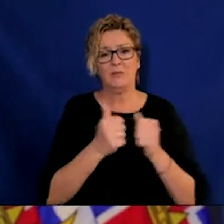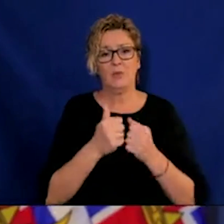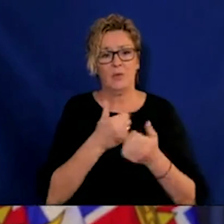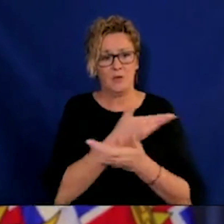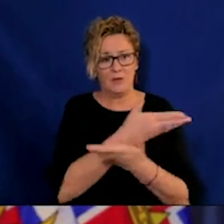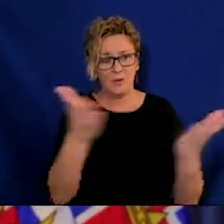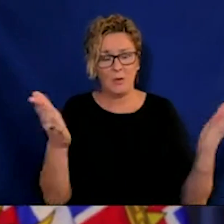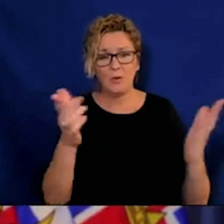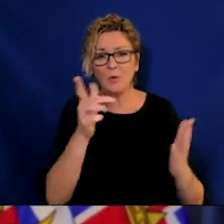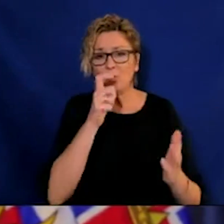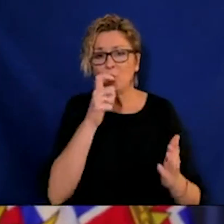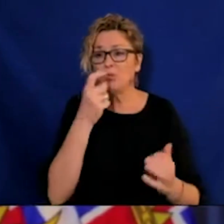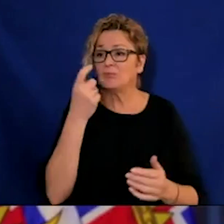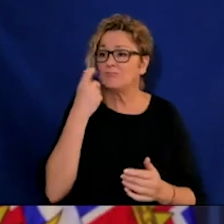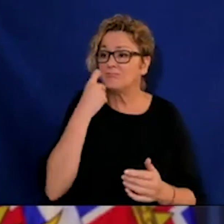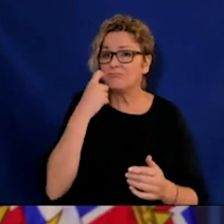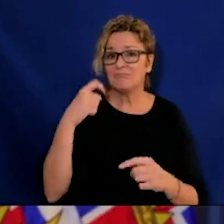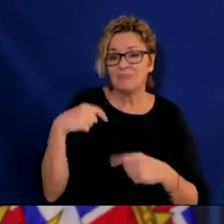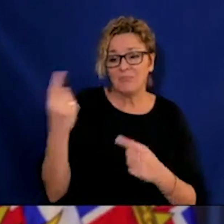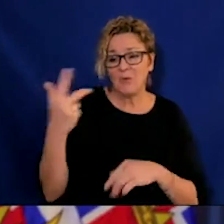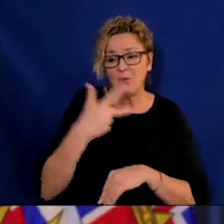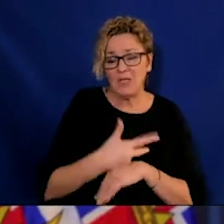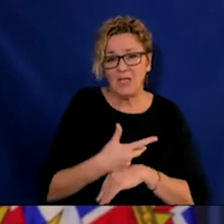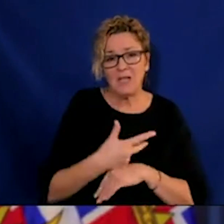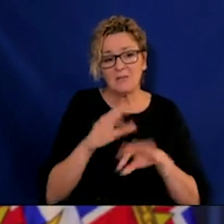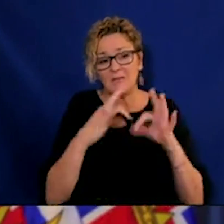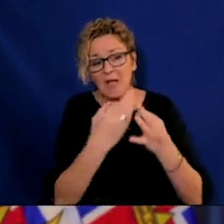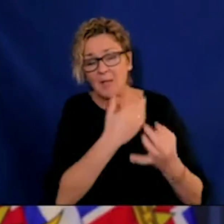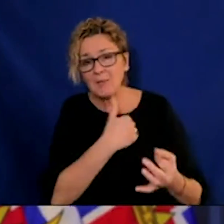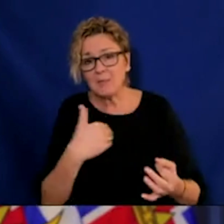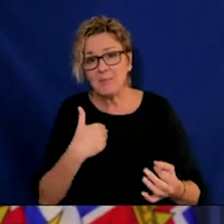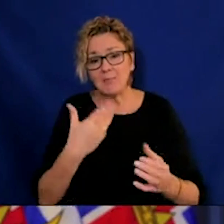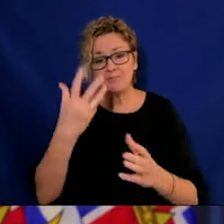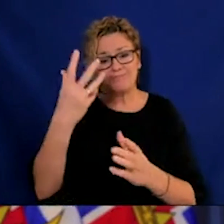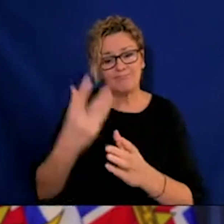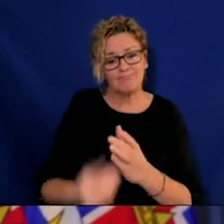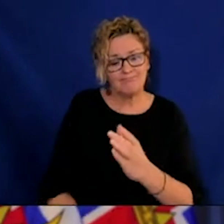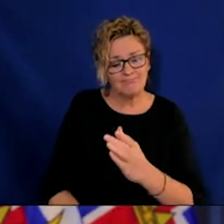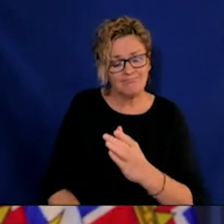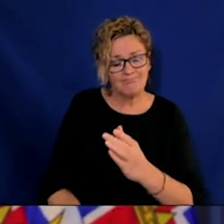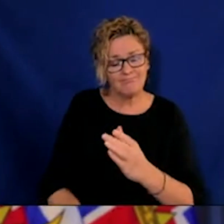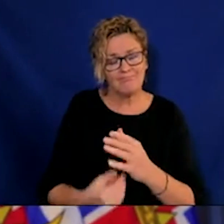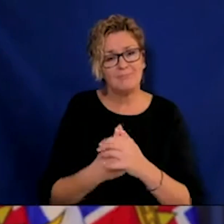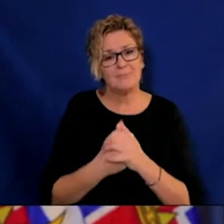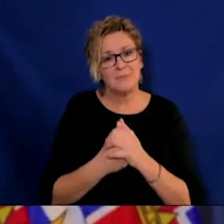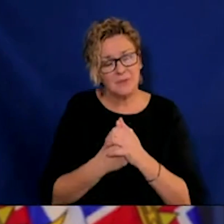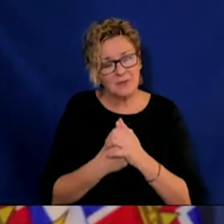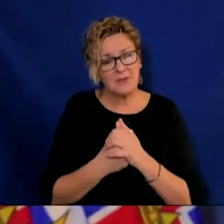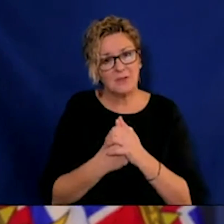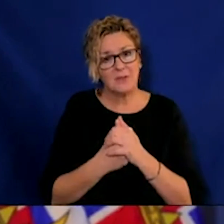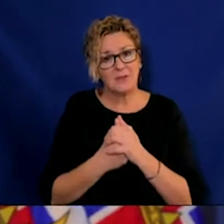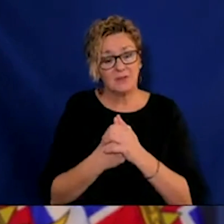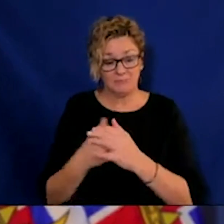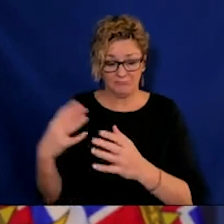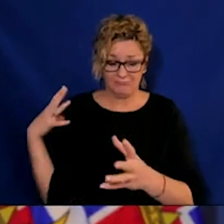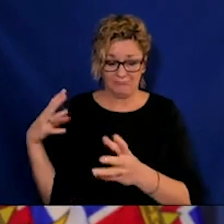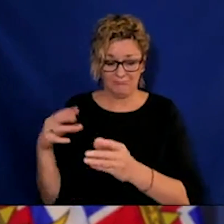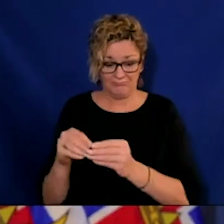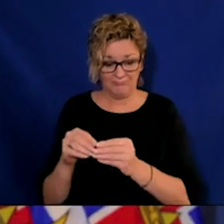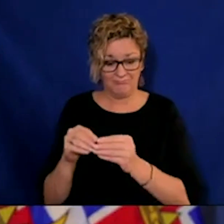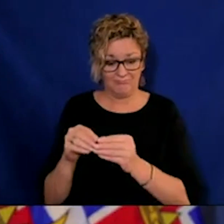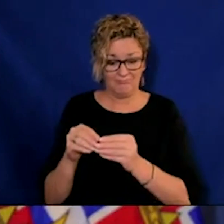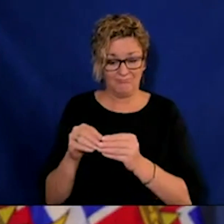Columbia from COVID-19, 15 from Friday to Saturday, 17 I should say, from Saturday to